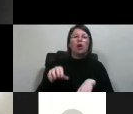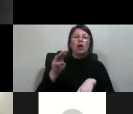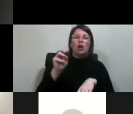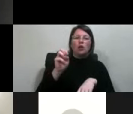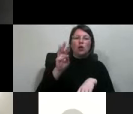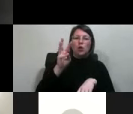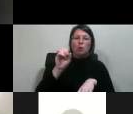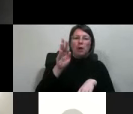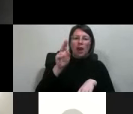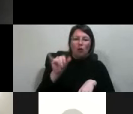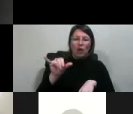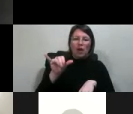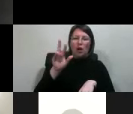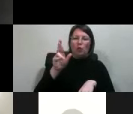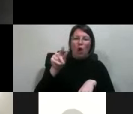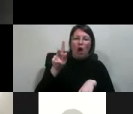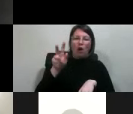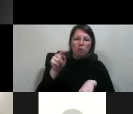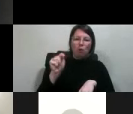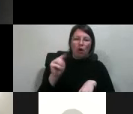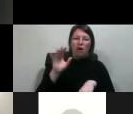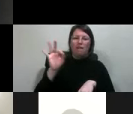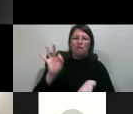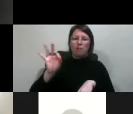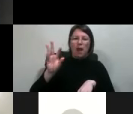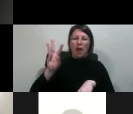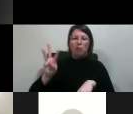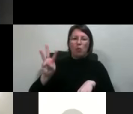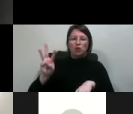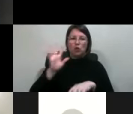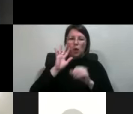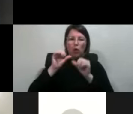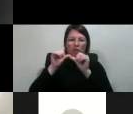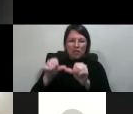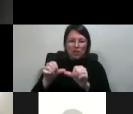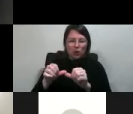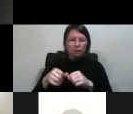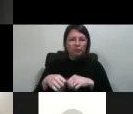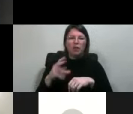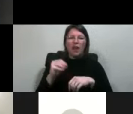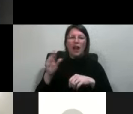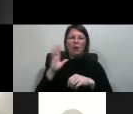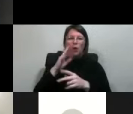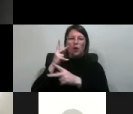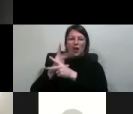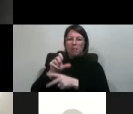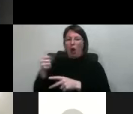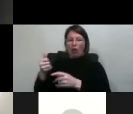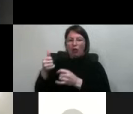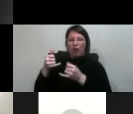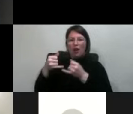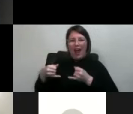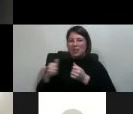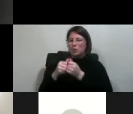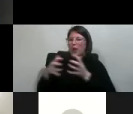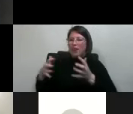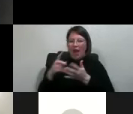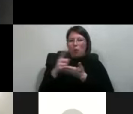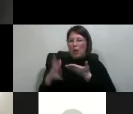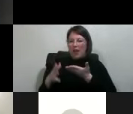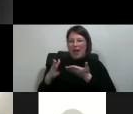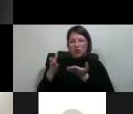Worcester, Fairmont, Providence, and Middleborough. And we will continue to have lines that do not have weekend service, which I believe has been in effect since